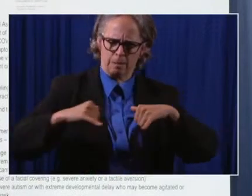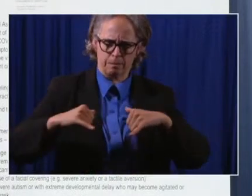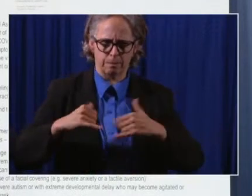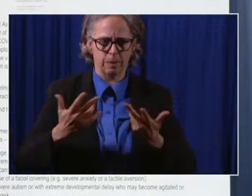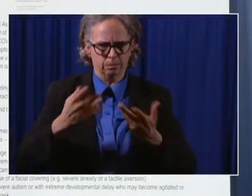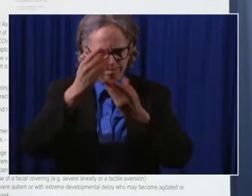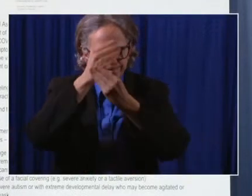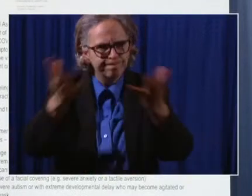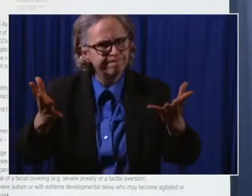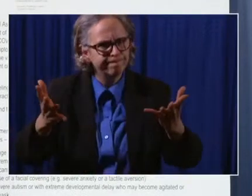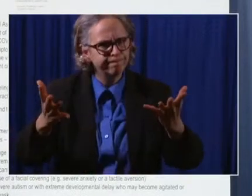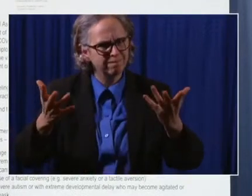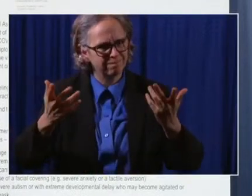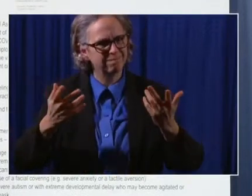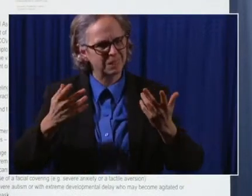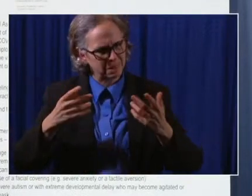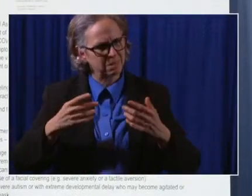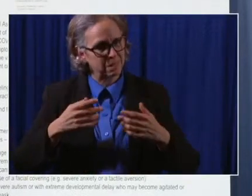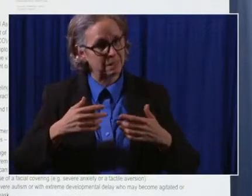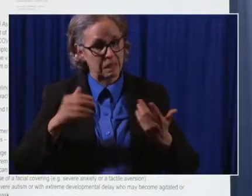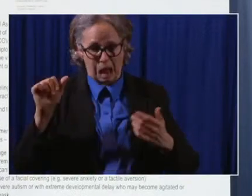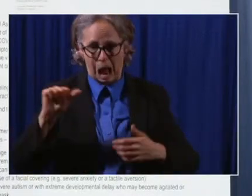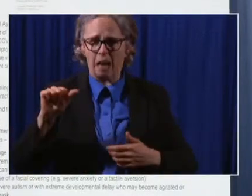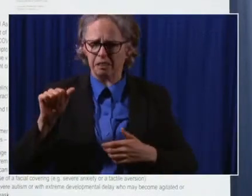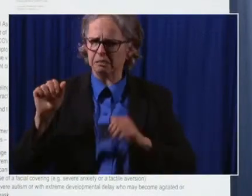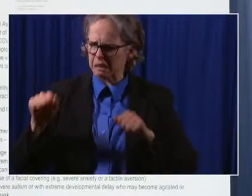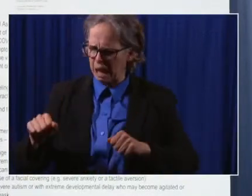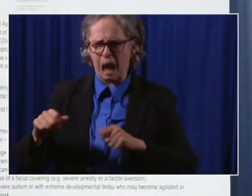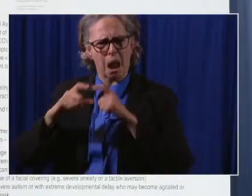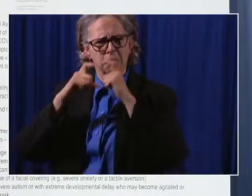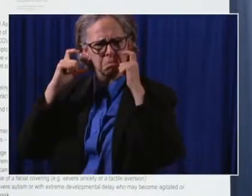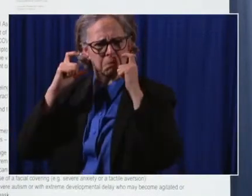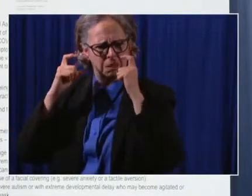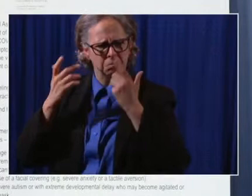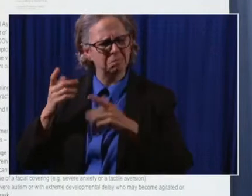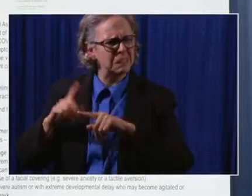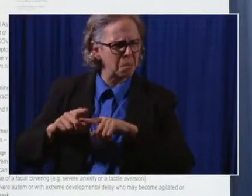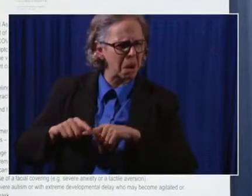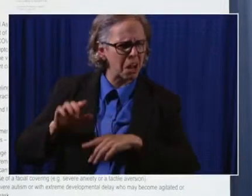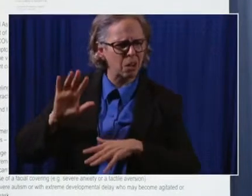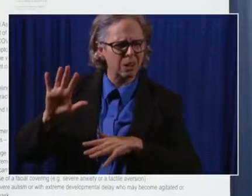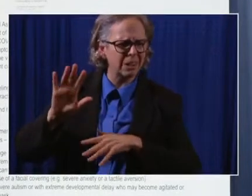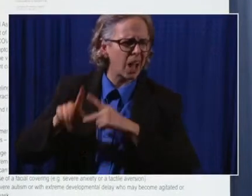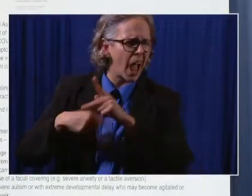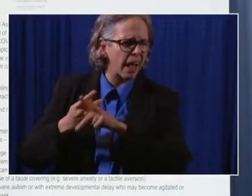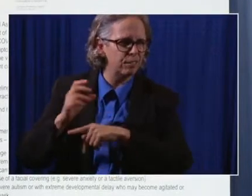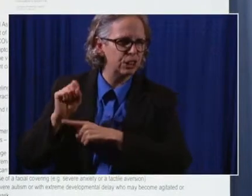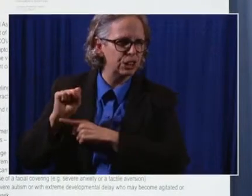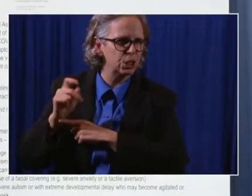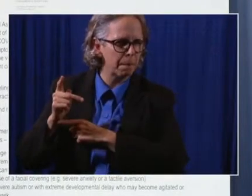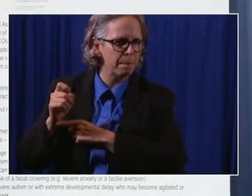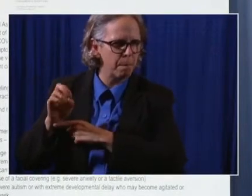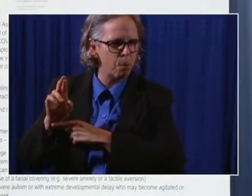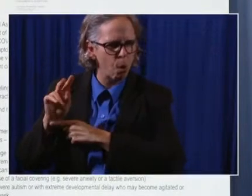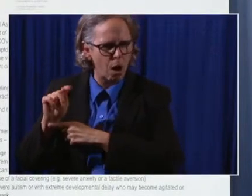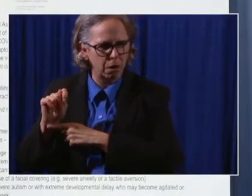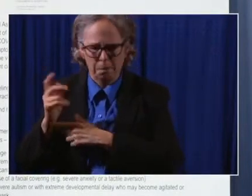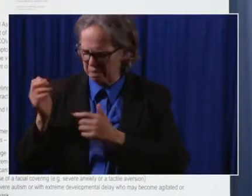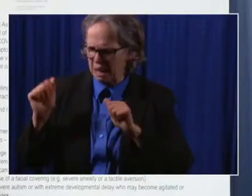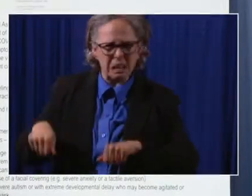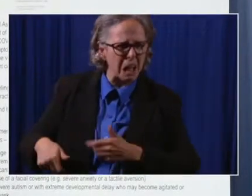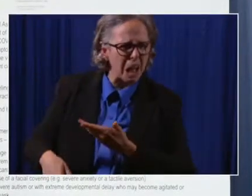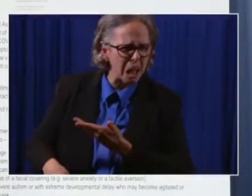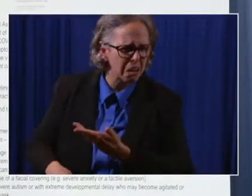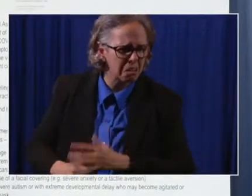certainly be able to have a mask on. That may depend on the sport. But certainly there's opportunities for that. Certainly when